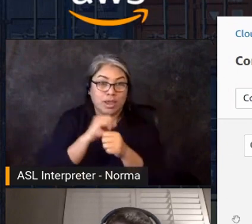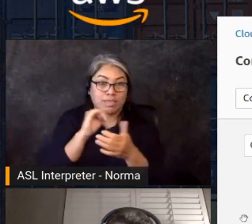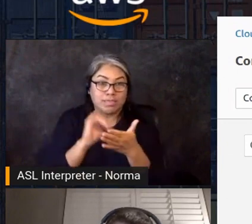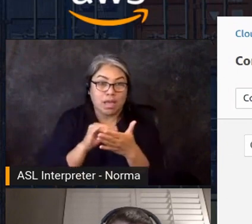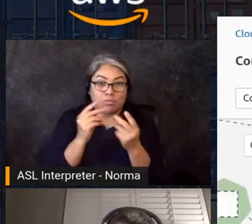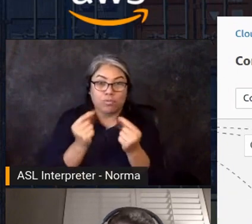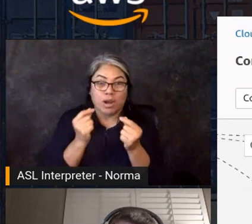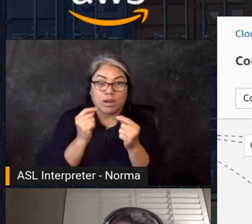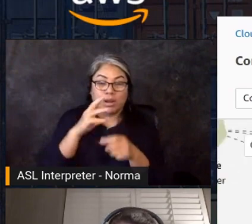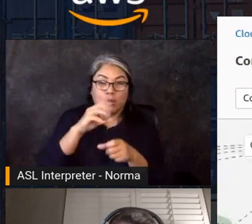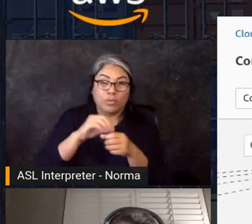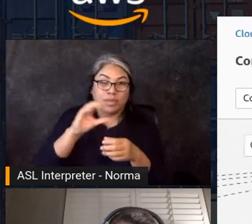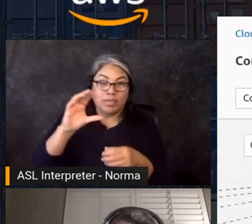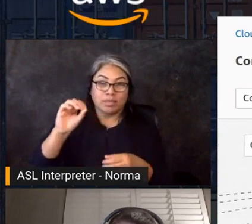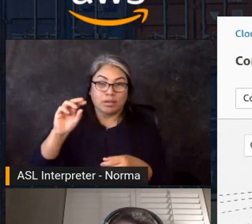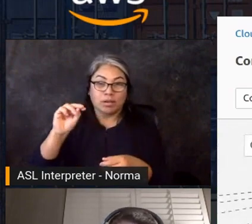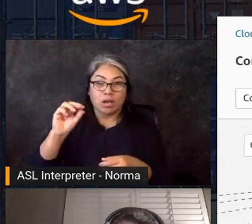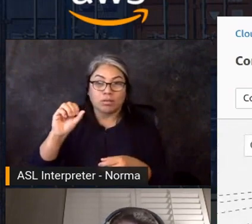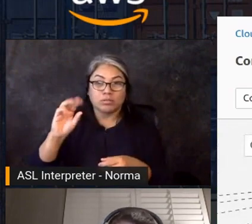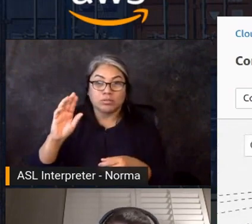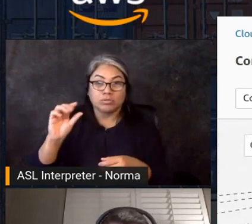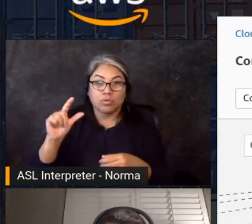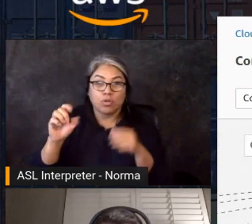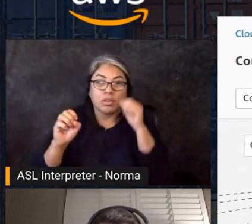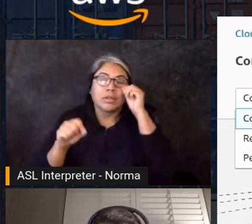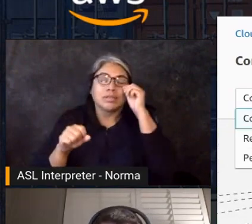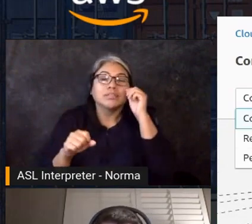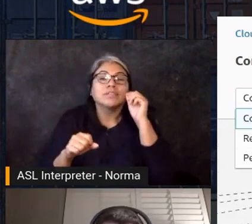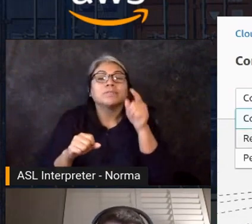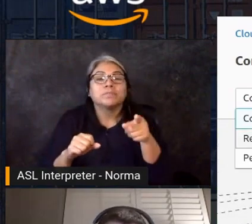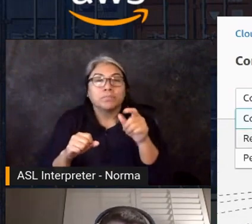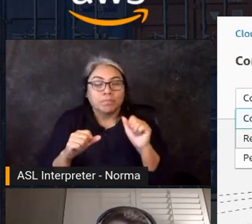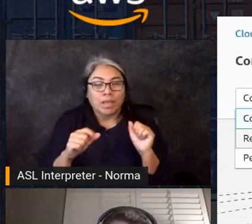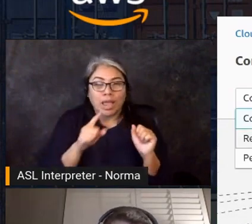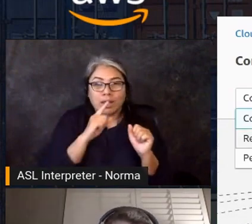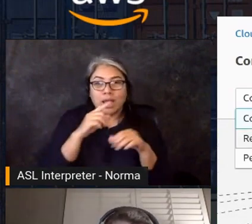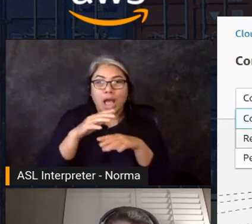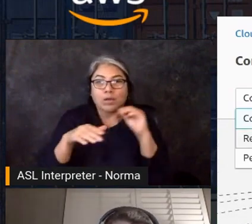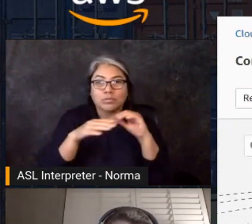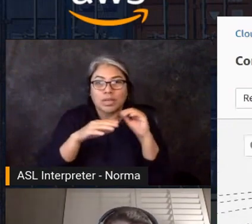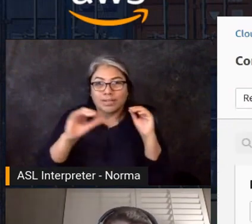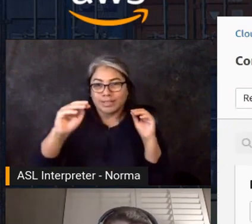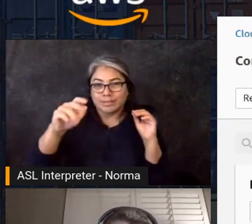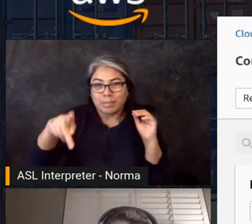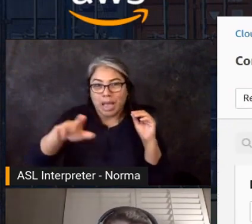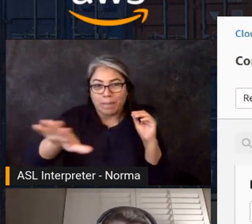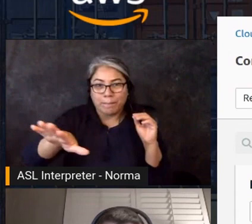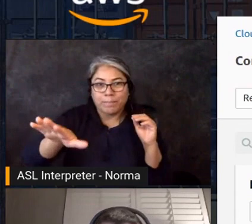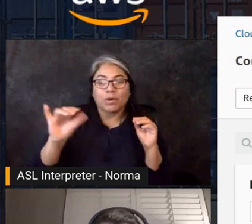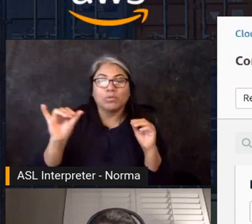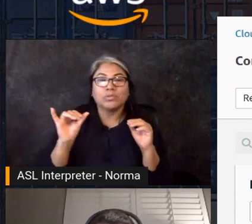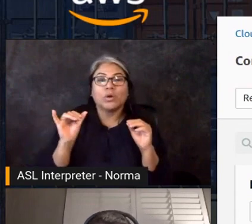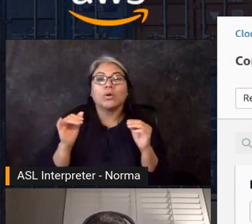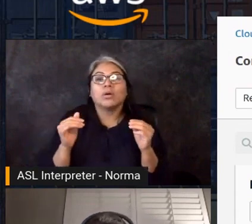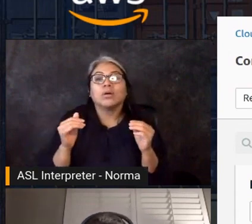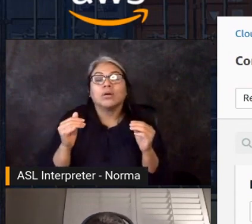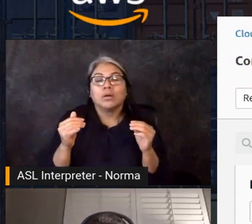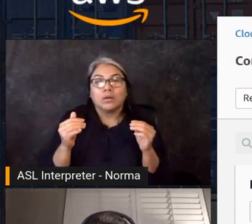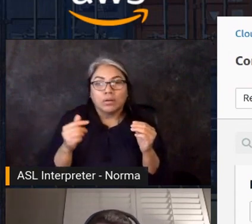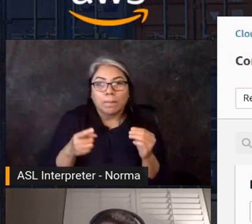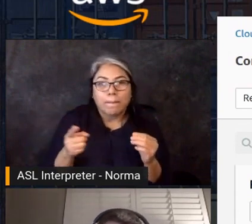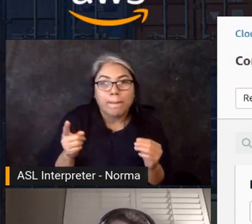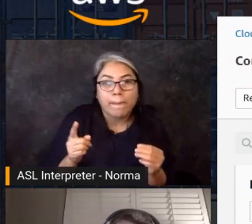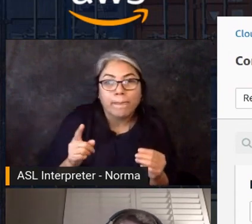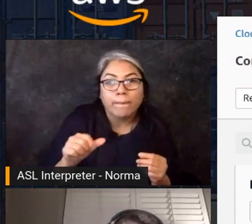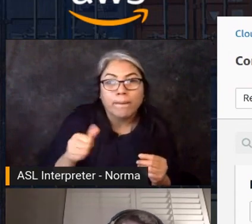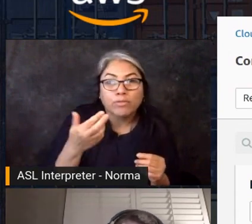the console itself. Exactly. And then outside of like the container map, if we're to go to our start viewing resources, there's a